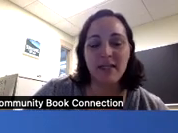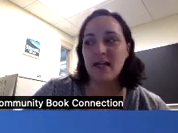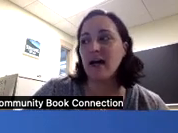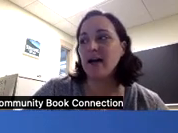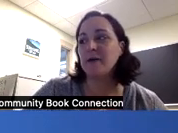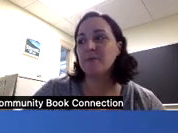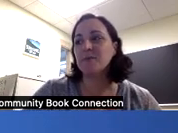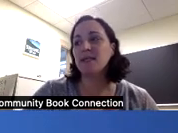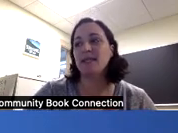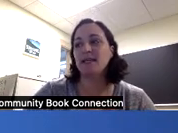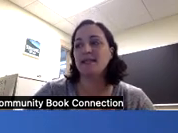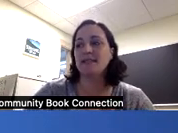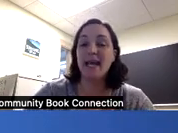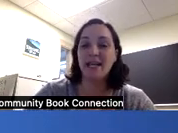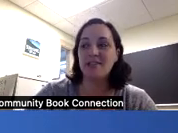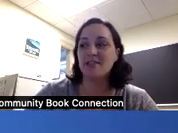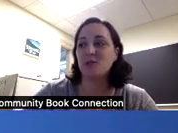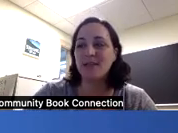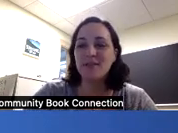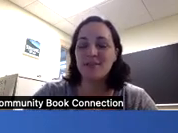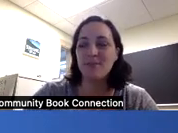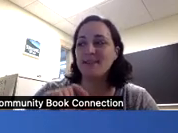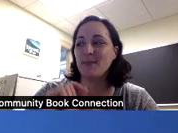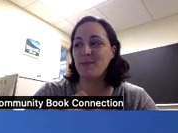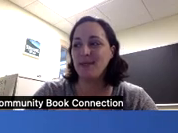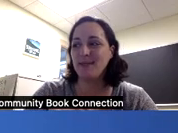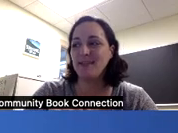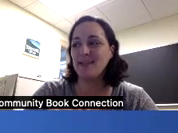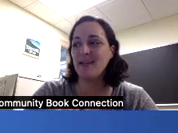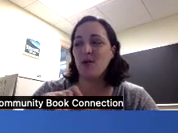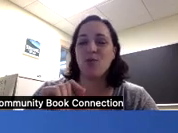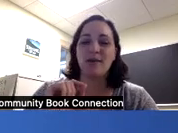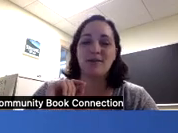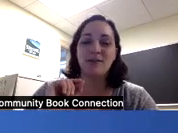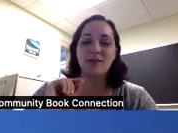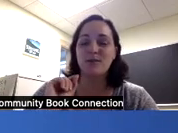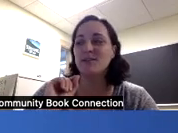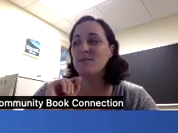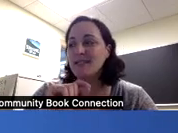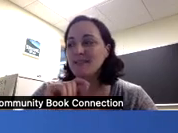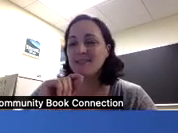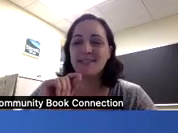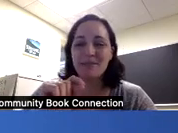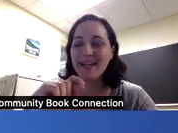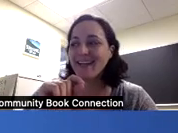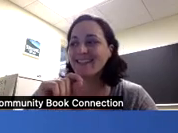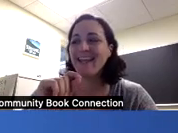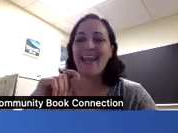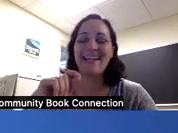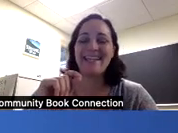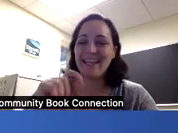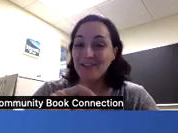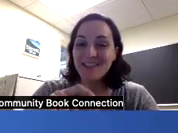diver. He is attaching the reefs piece by piece. What you can do this with cement, zip